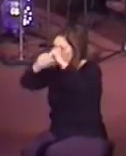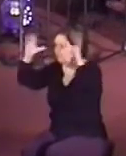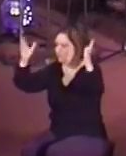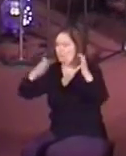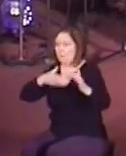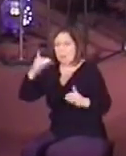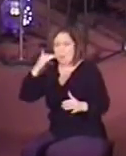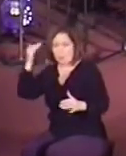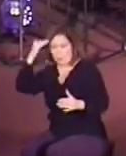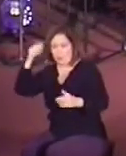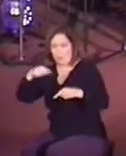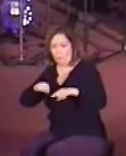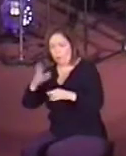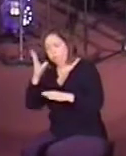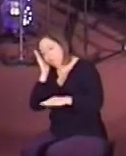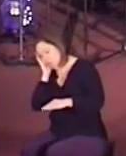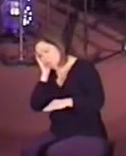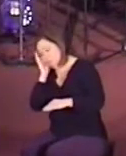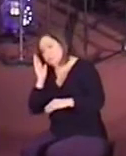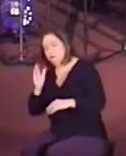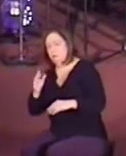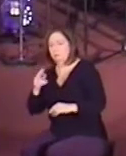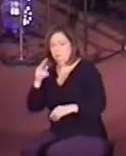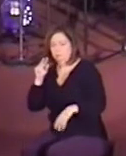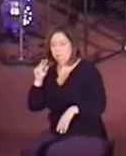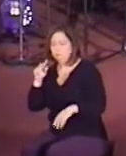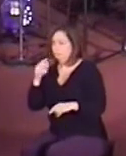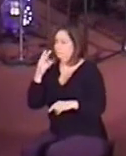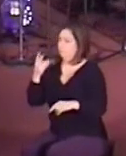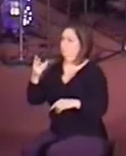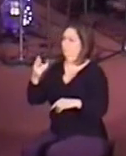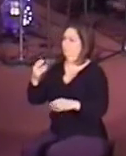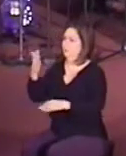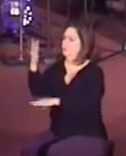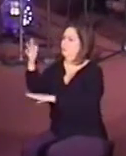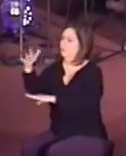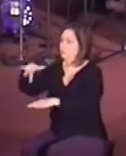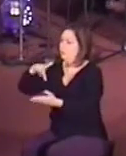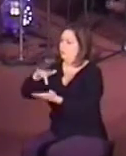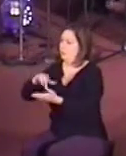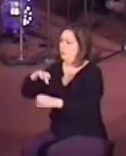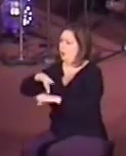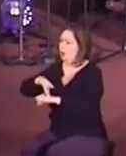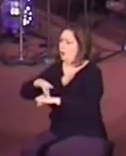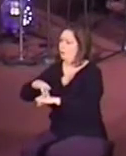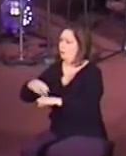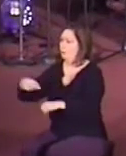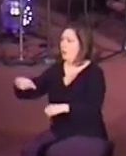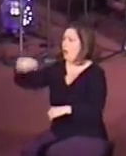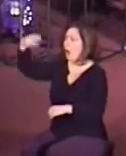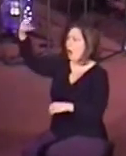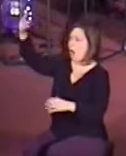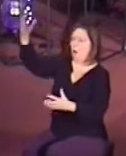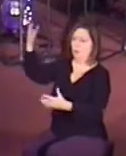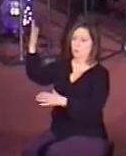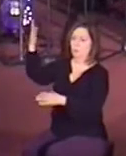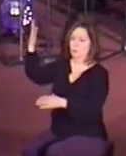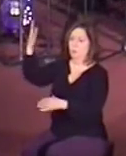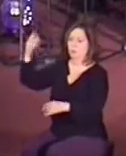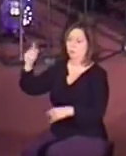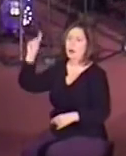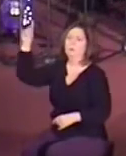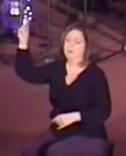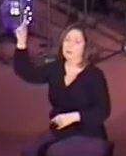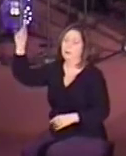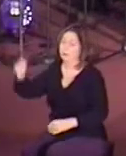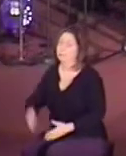my head while I was on my bed. I was looking, and behold, a tree in the midst of the earth, and its height was great. And the tree grew